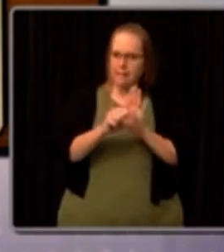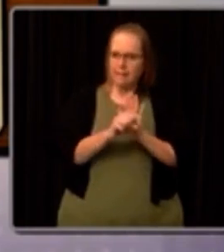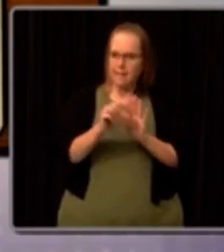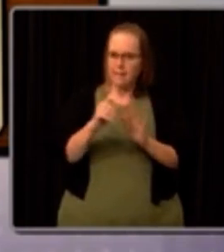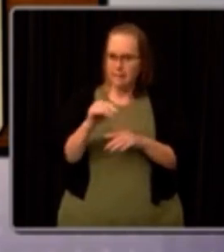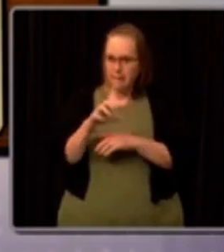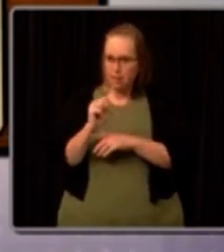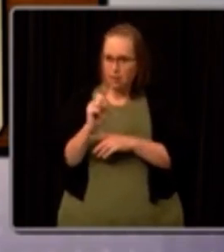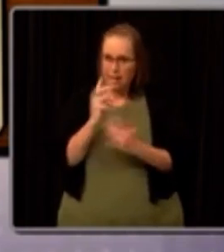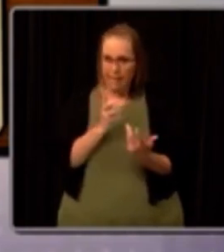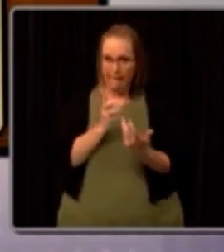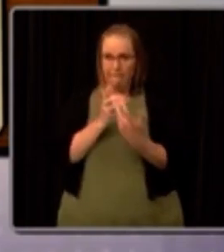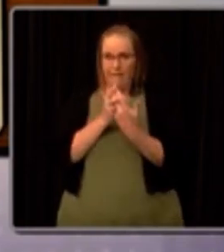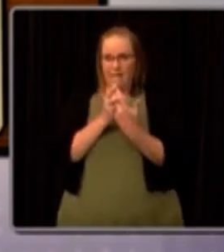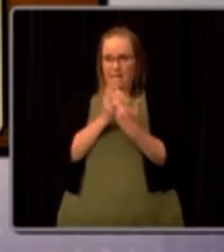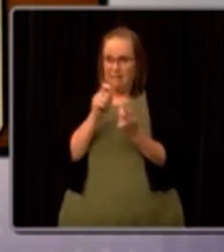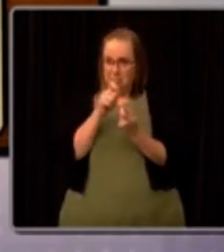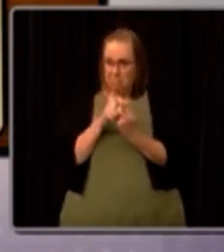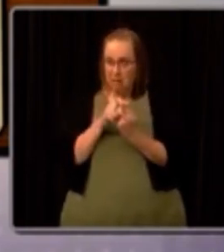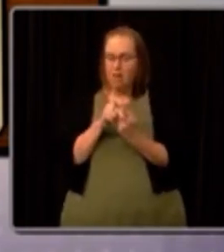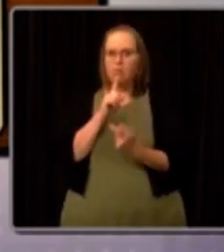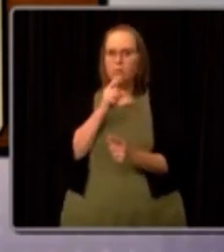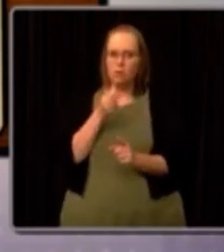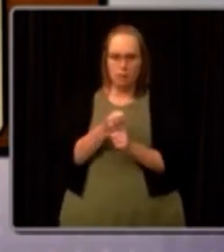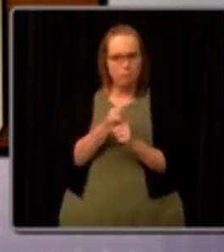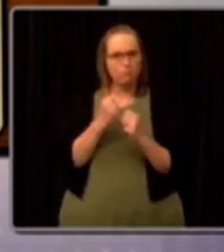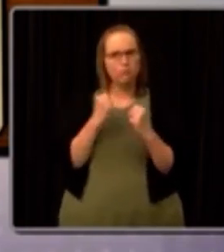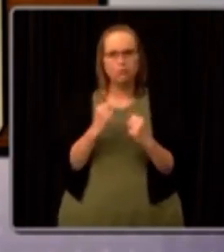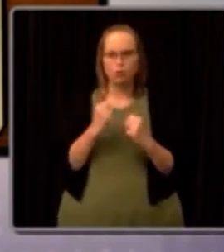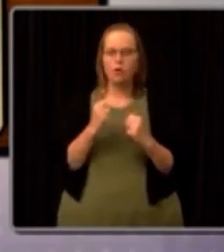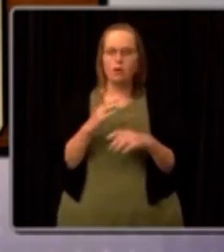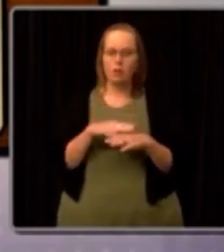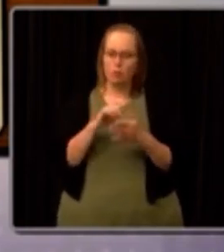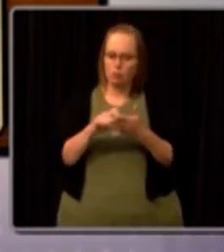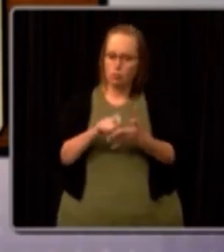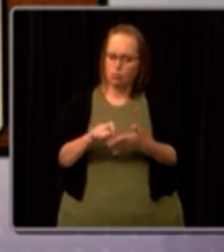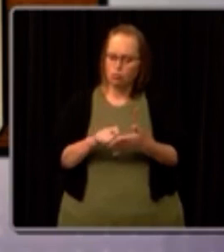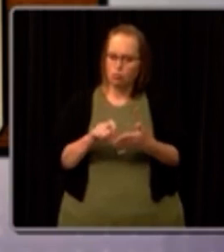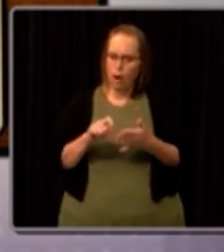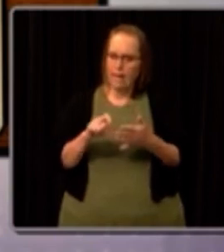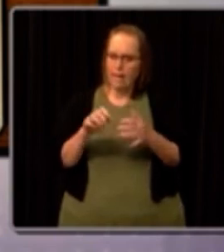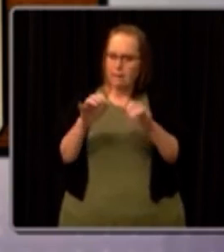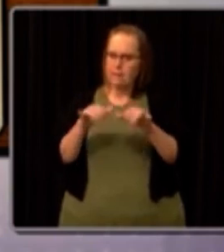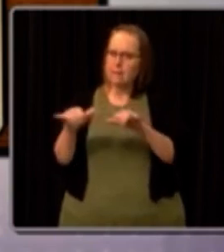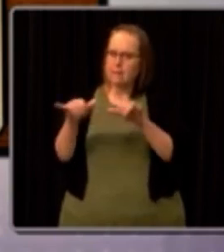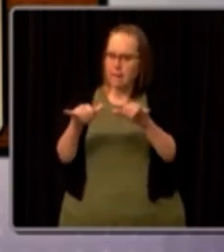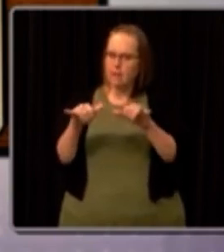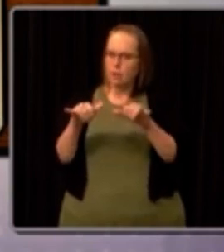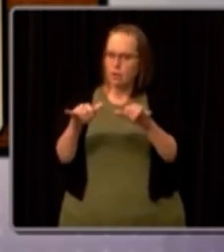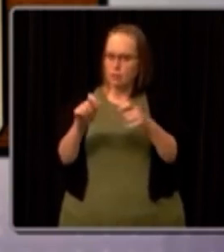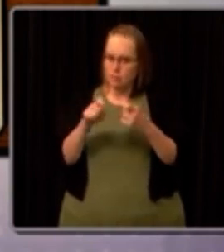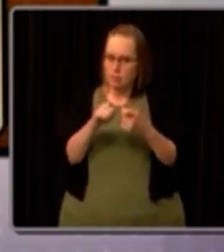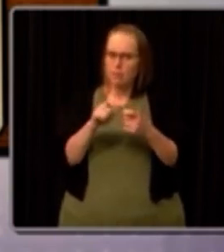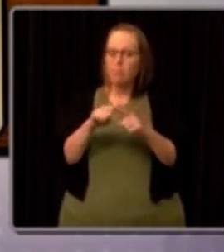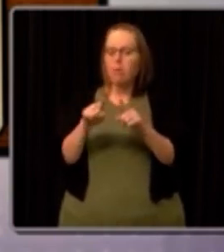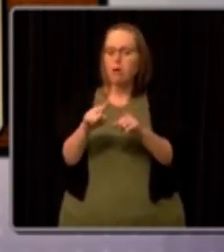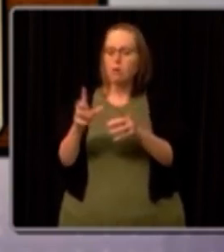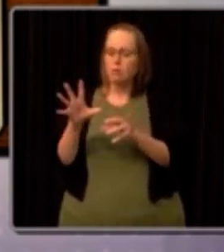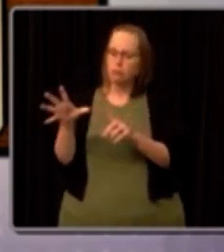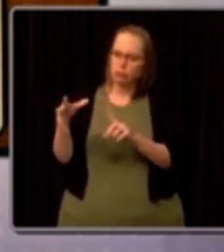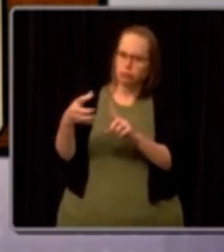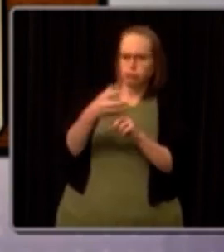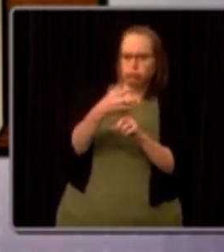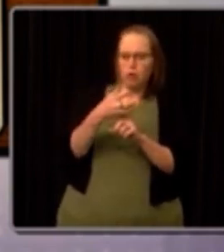T, really hits strongly on the writing standards in particular, but also wrap in the reading and the speaking and